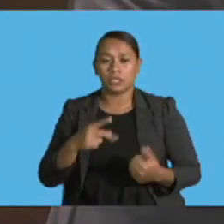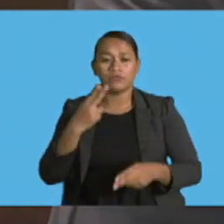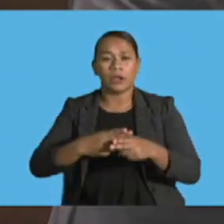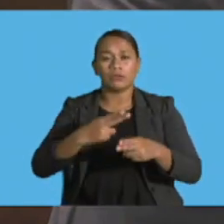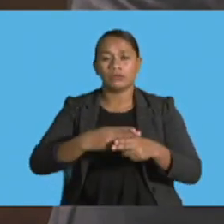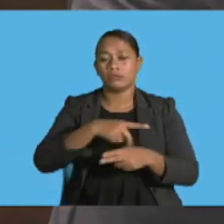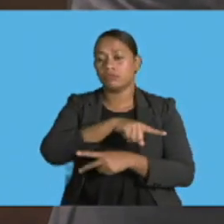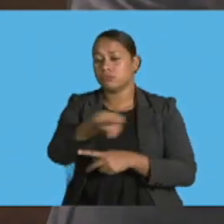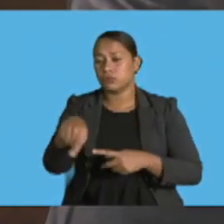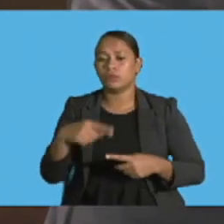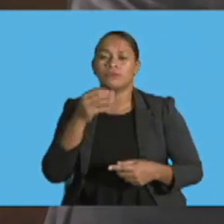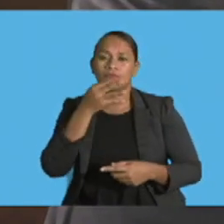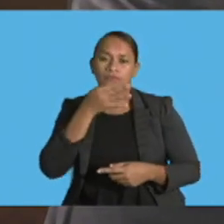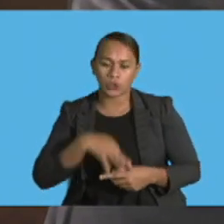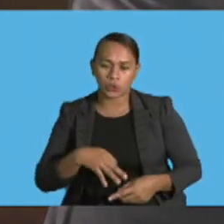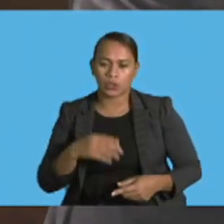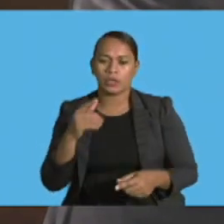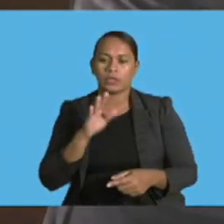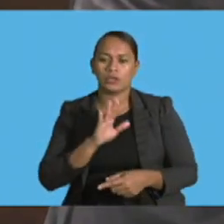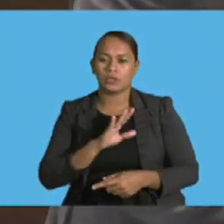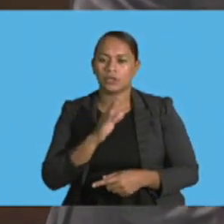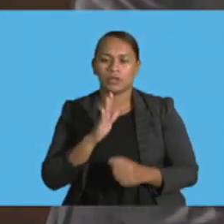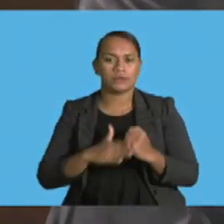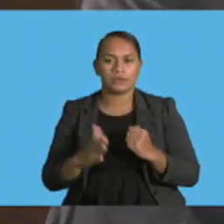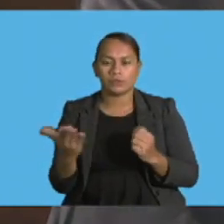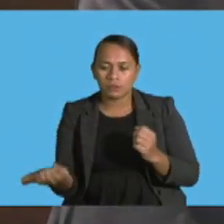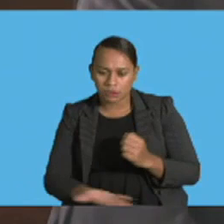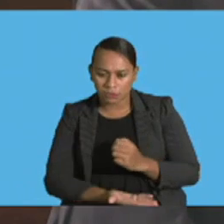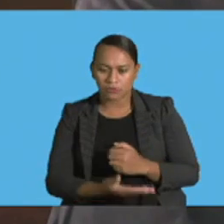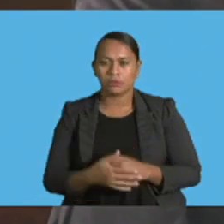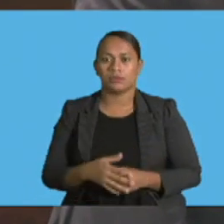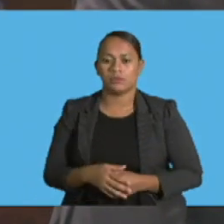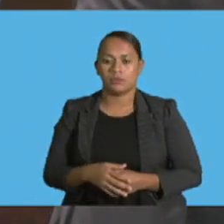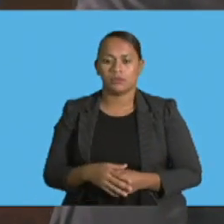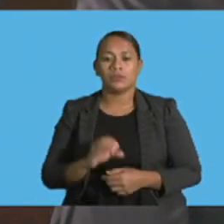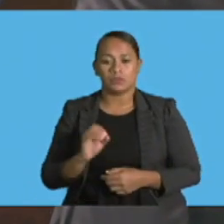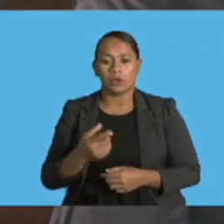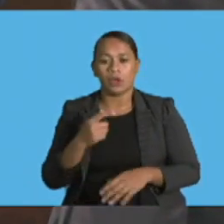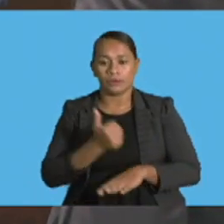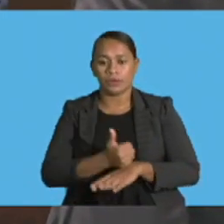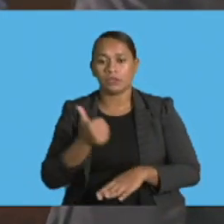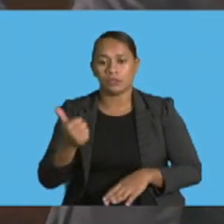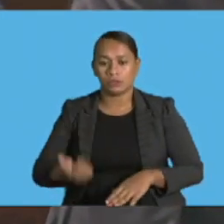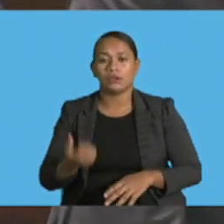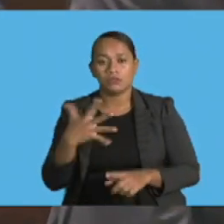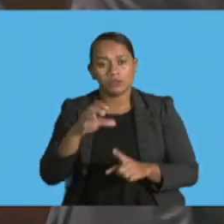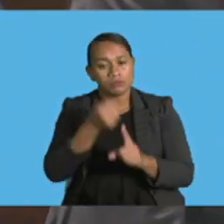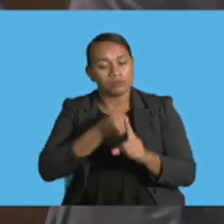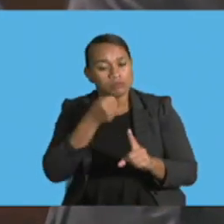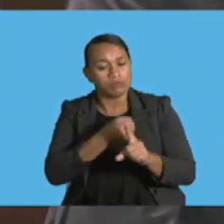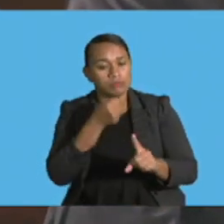that are being addressed head-on by this government. Because we are committed,